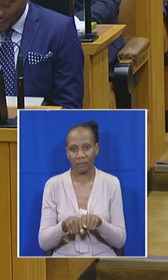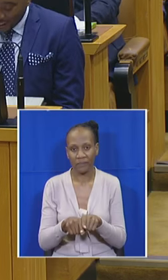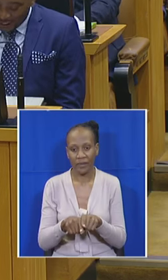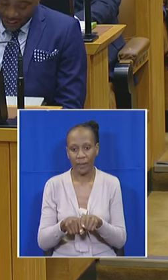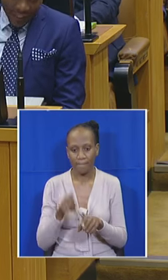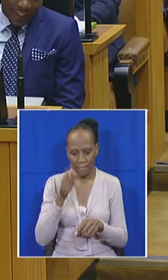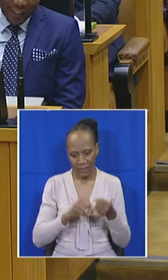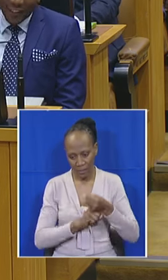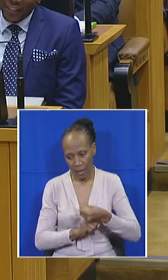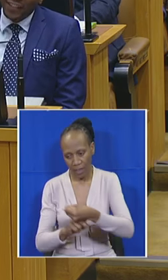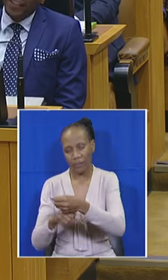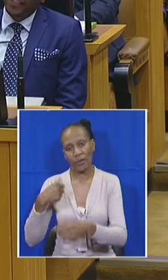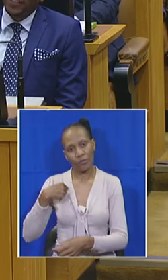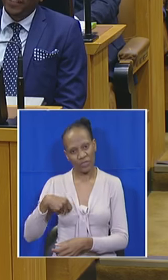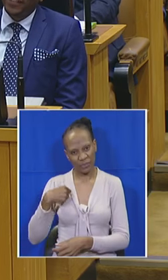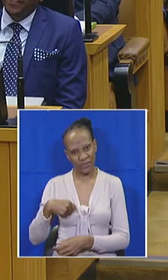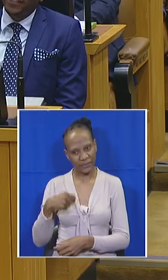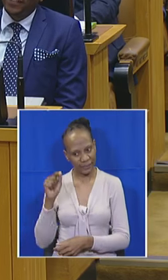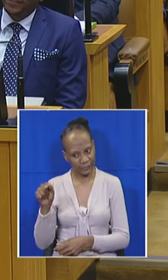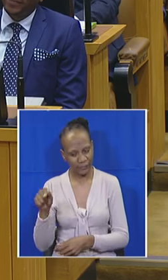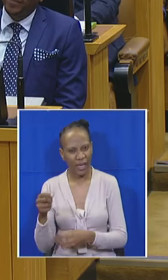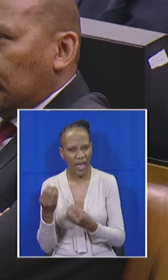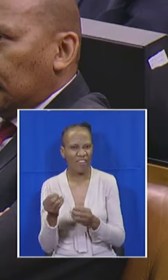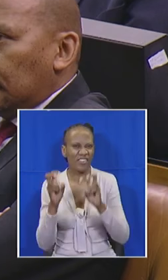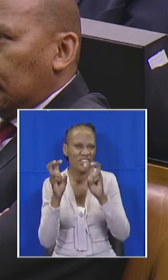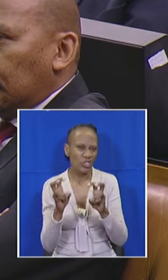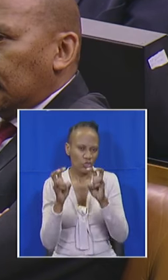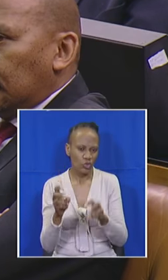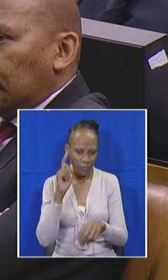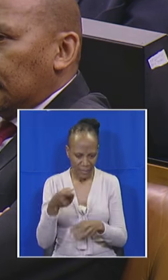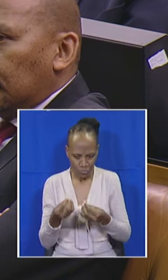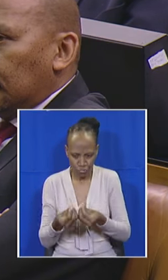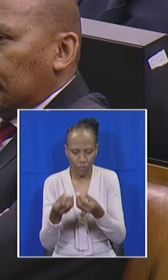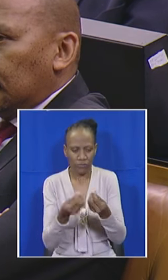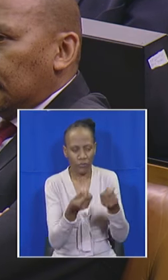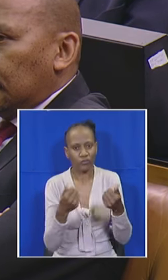assisting municipalities to deal with such challenges.